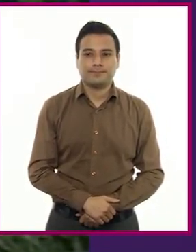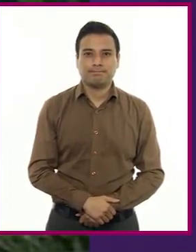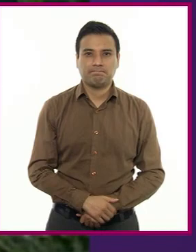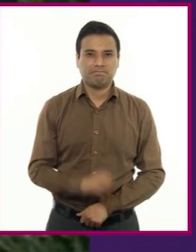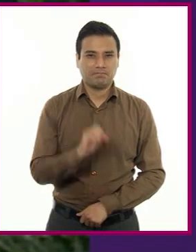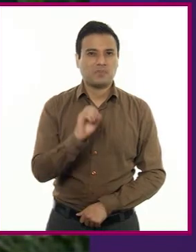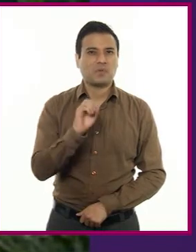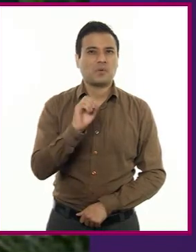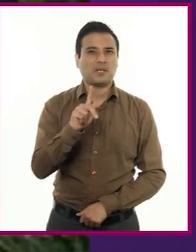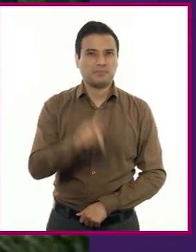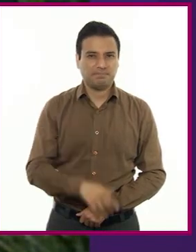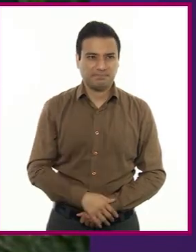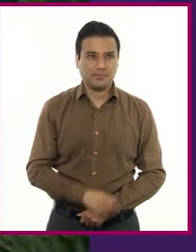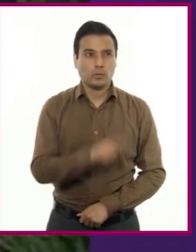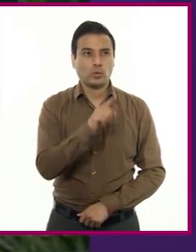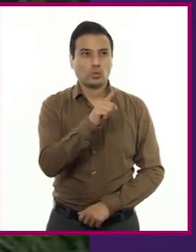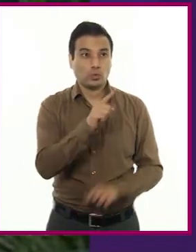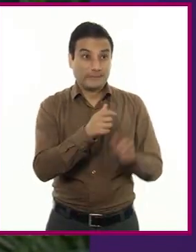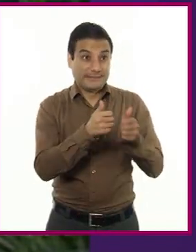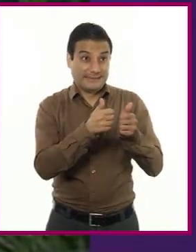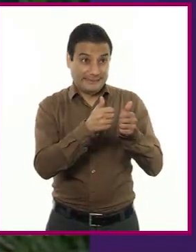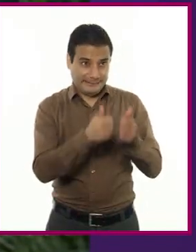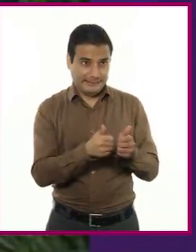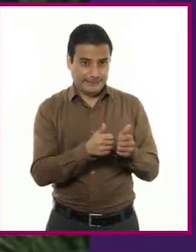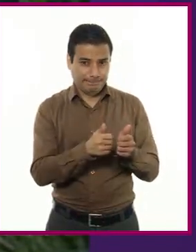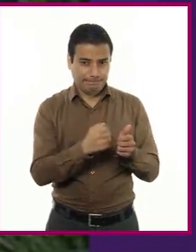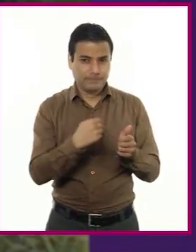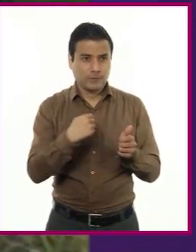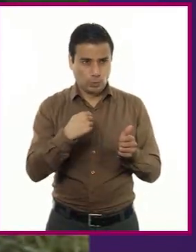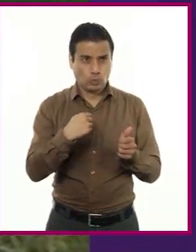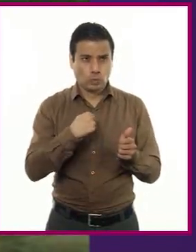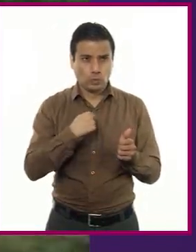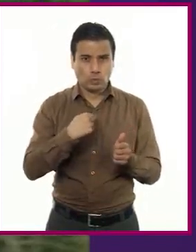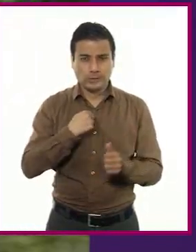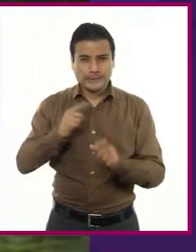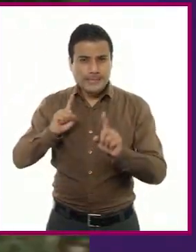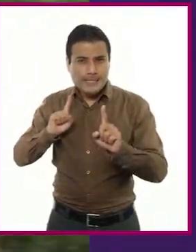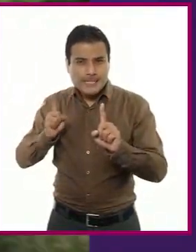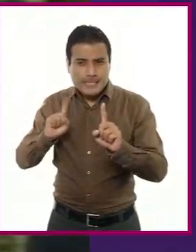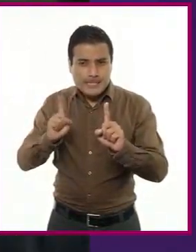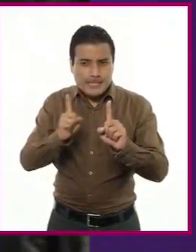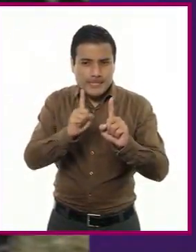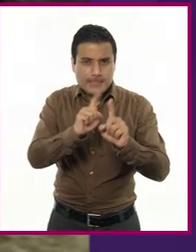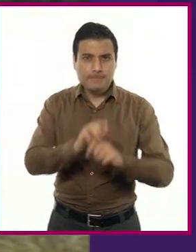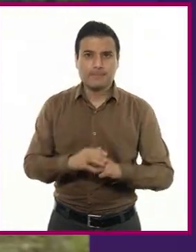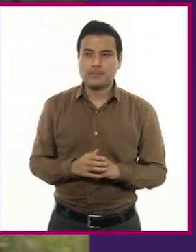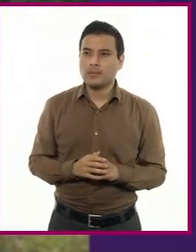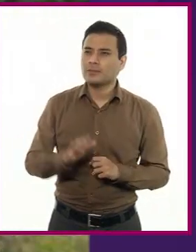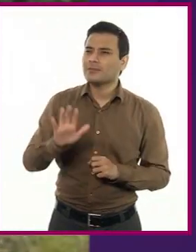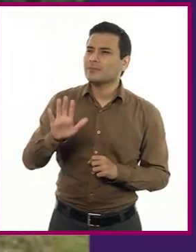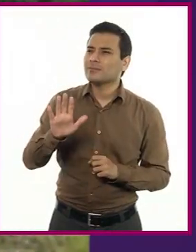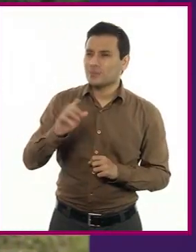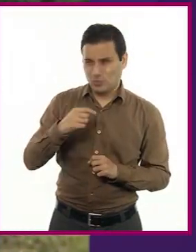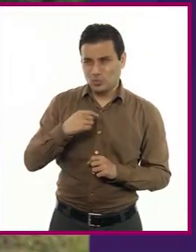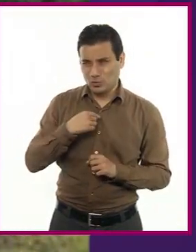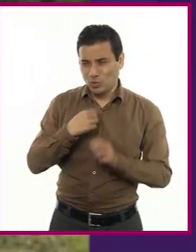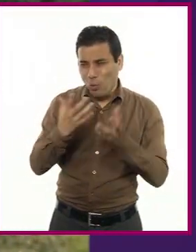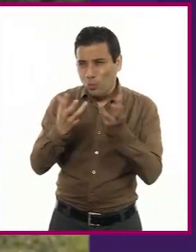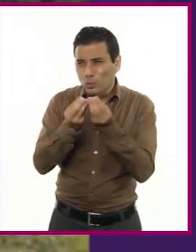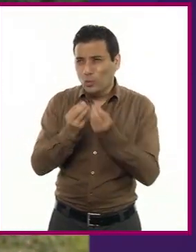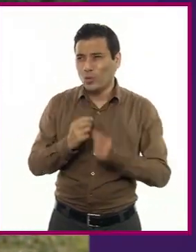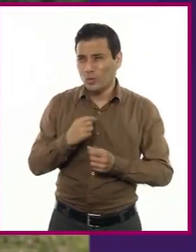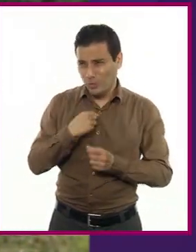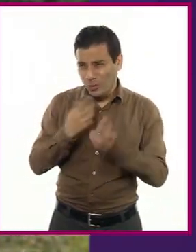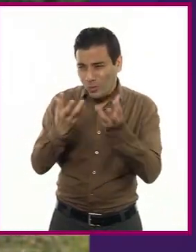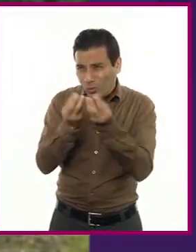Okay, you stay here. I must go after him. But Mr. Dean, let me go with you. Why don't I go with